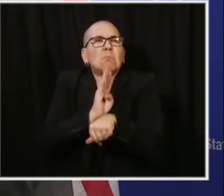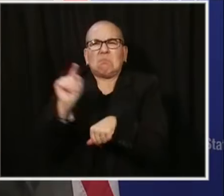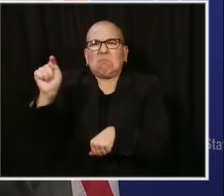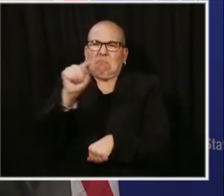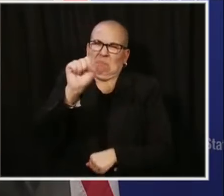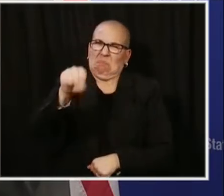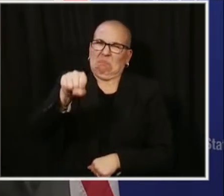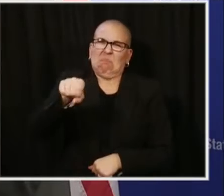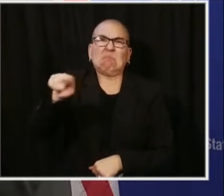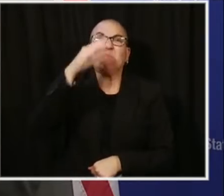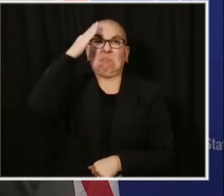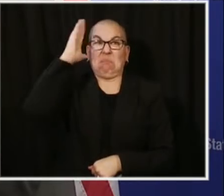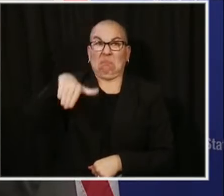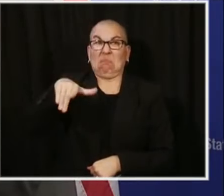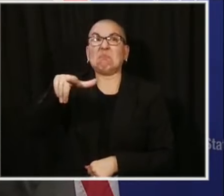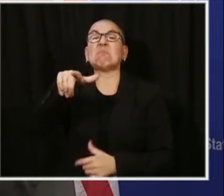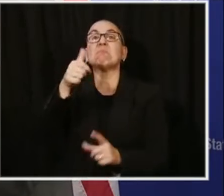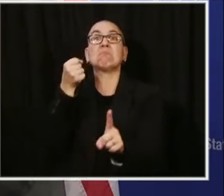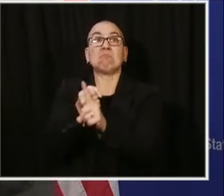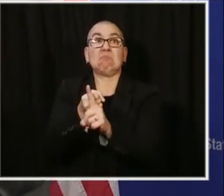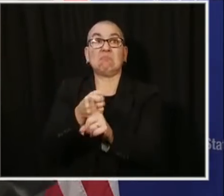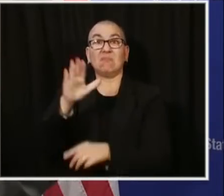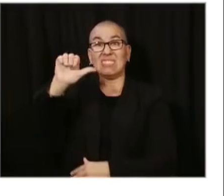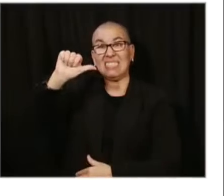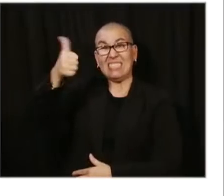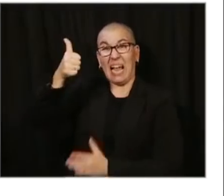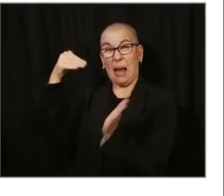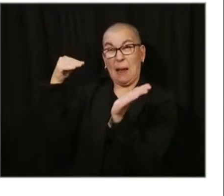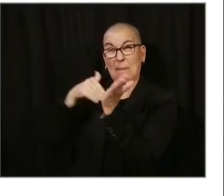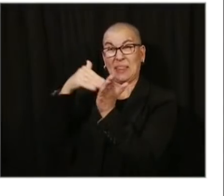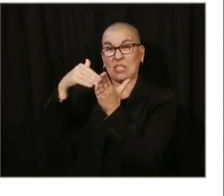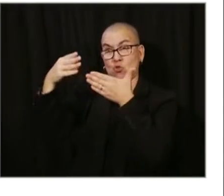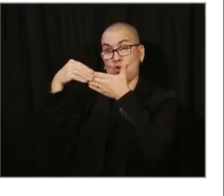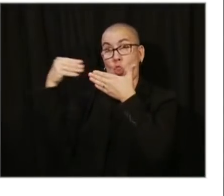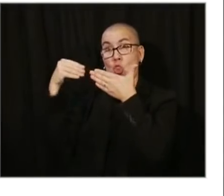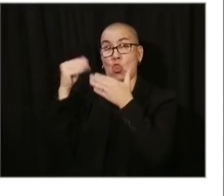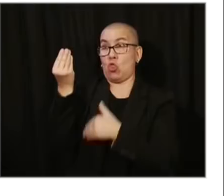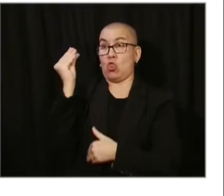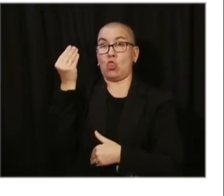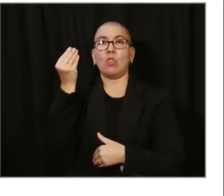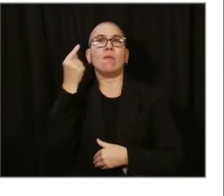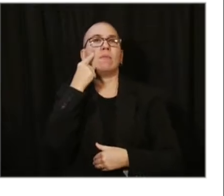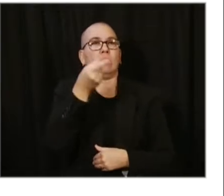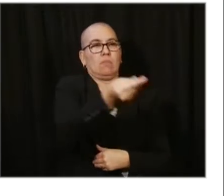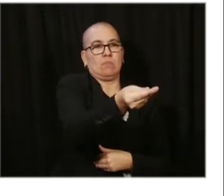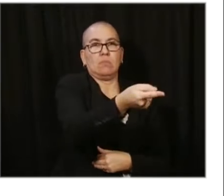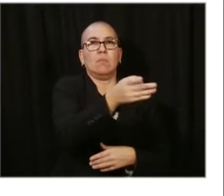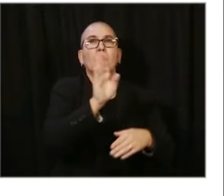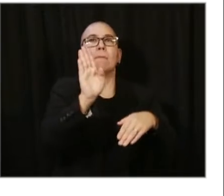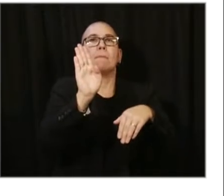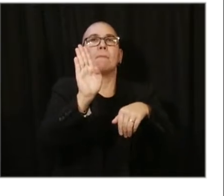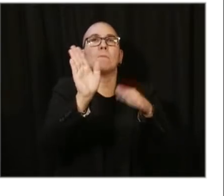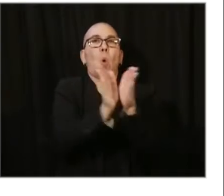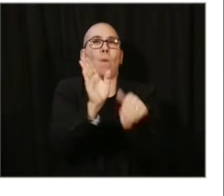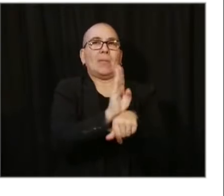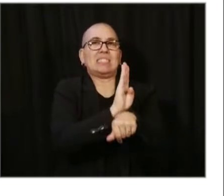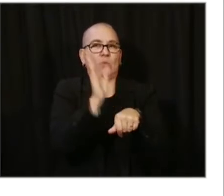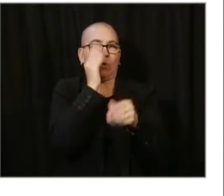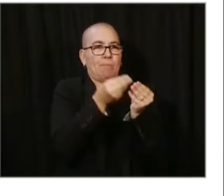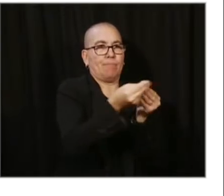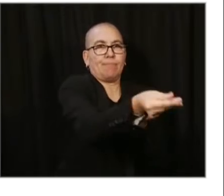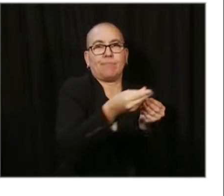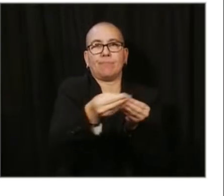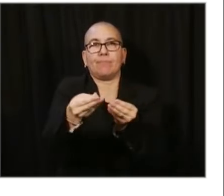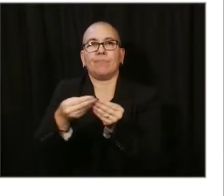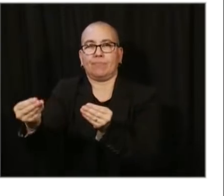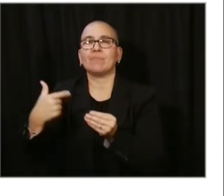million that's in the Small Business Relief Grant Program. This is money that can move immediately to them as grantees. We know that this does